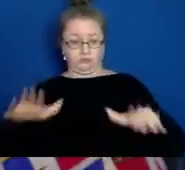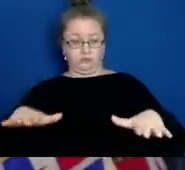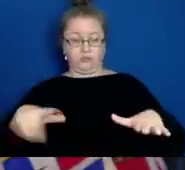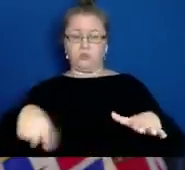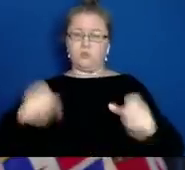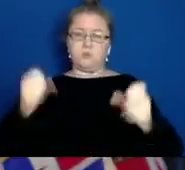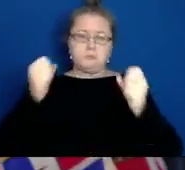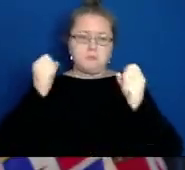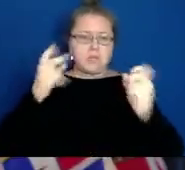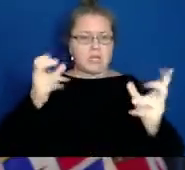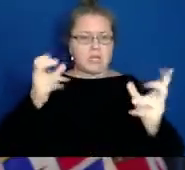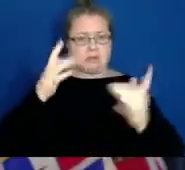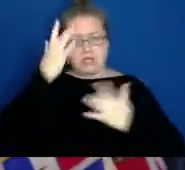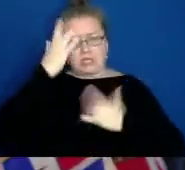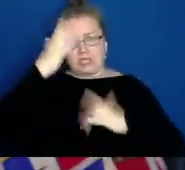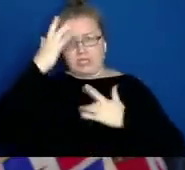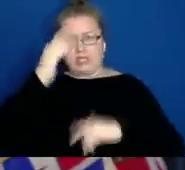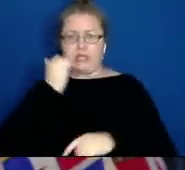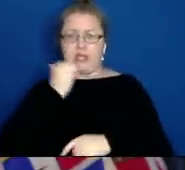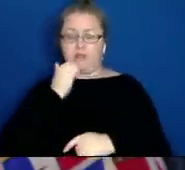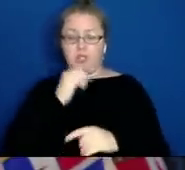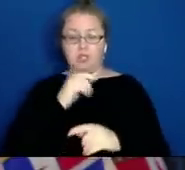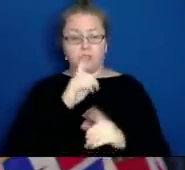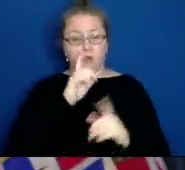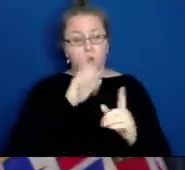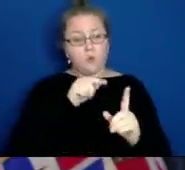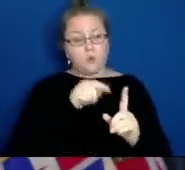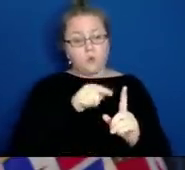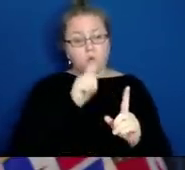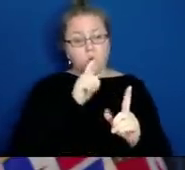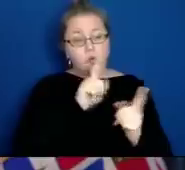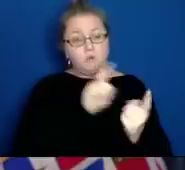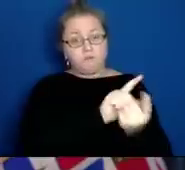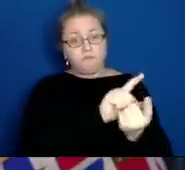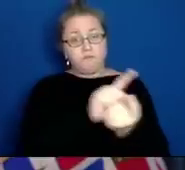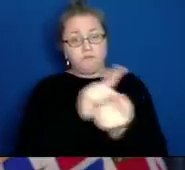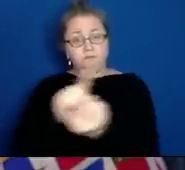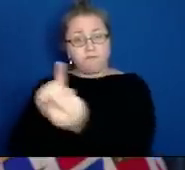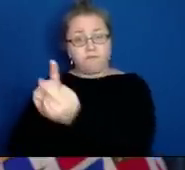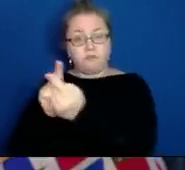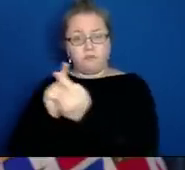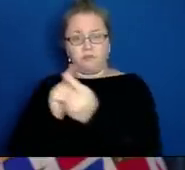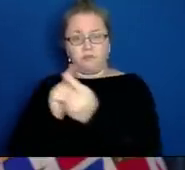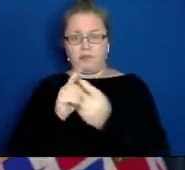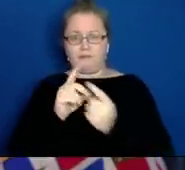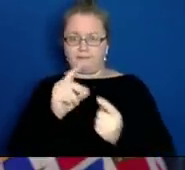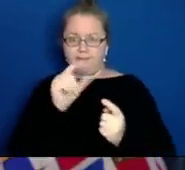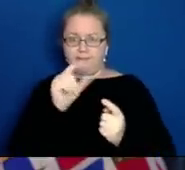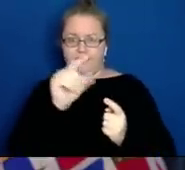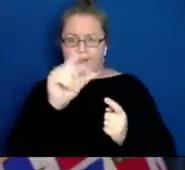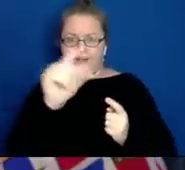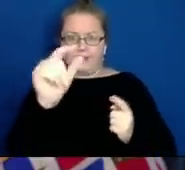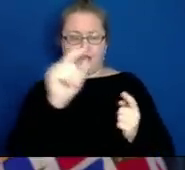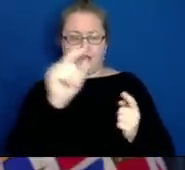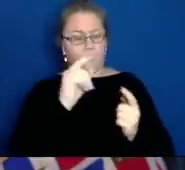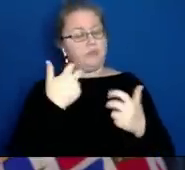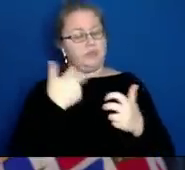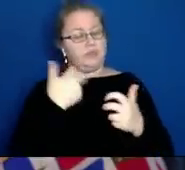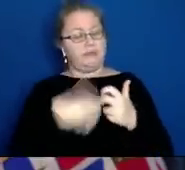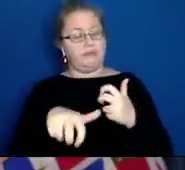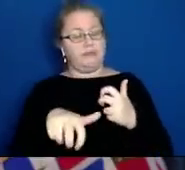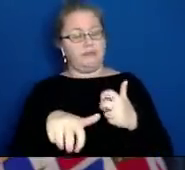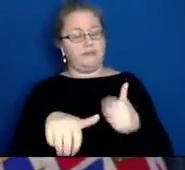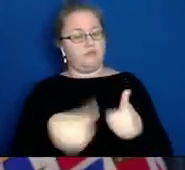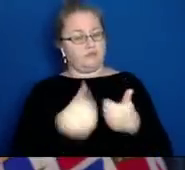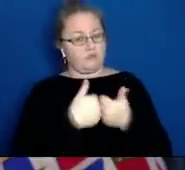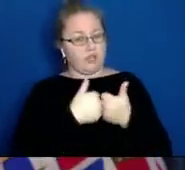for us to find people, to find their contacts in a safe and quick way, in a timely way. So we're watching